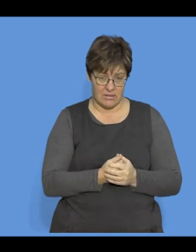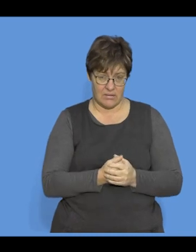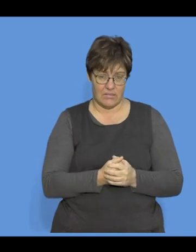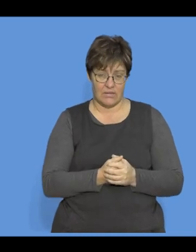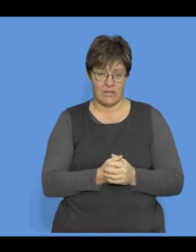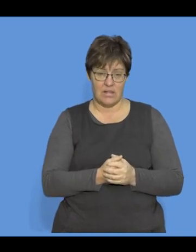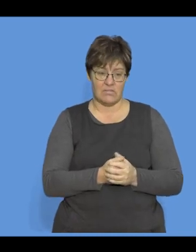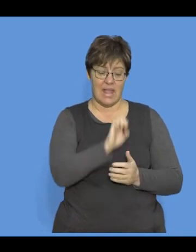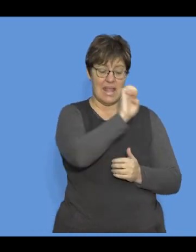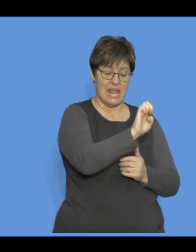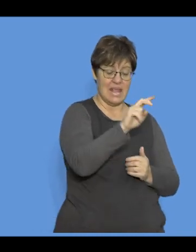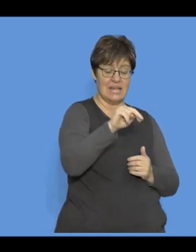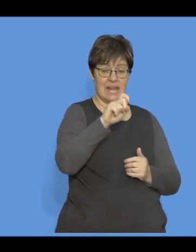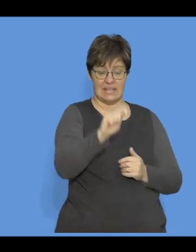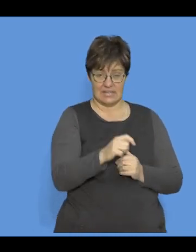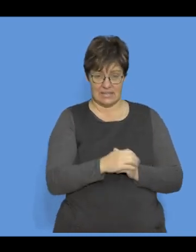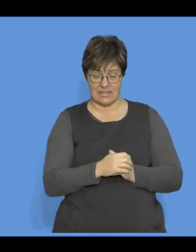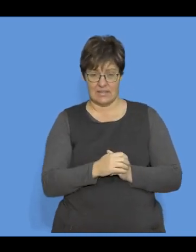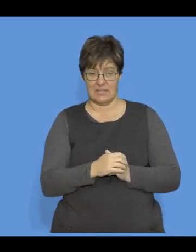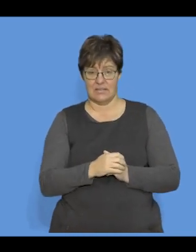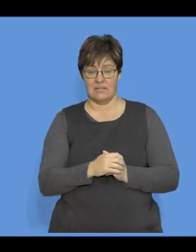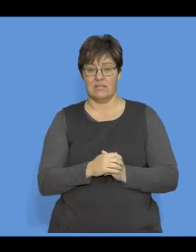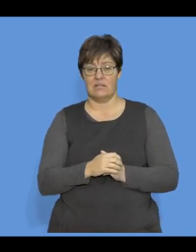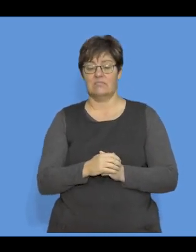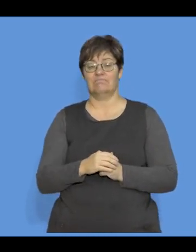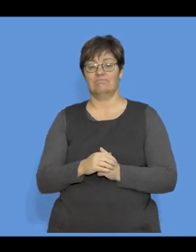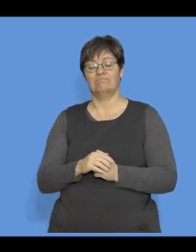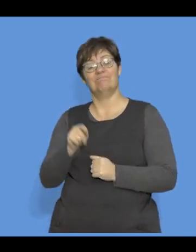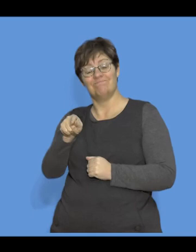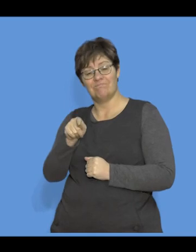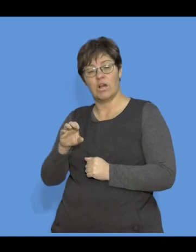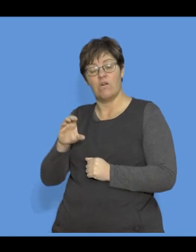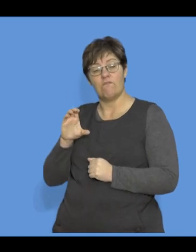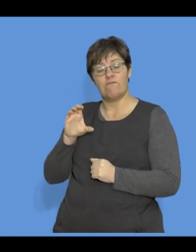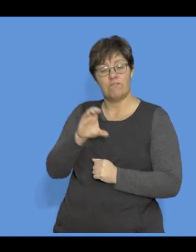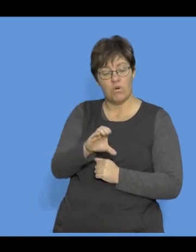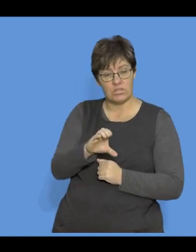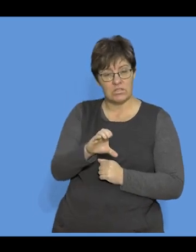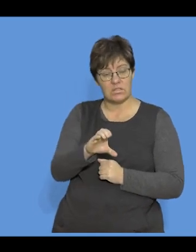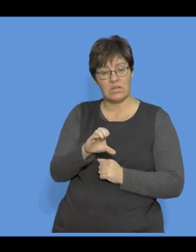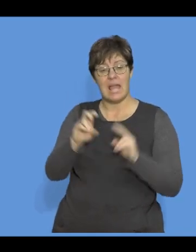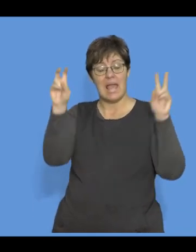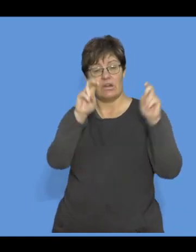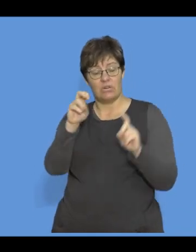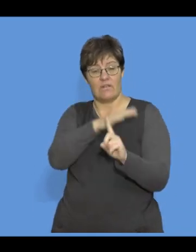E net, I'm going to say it's the force, the electric field